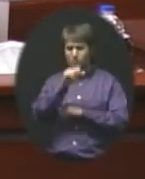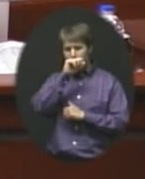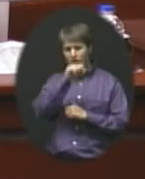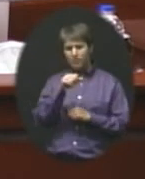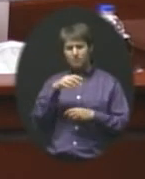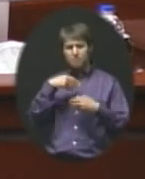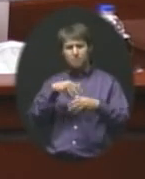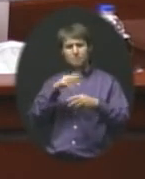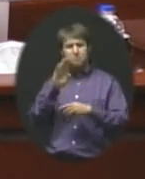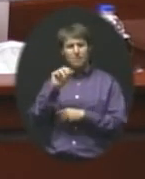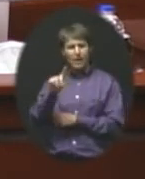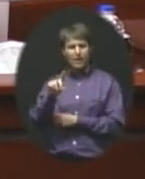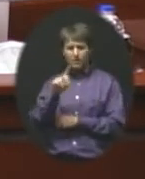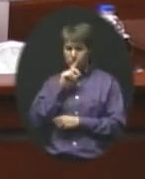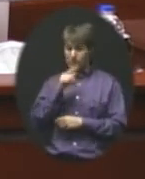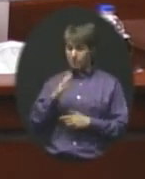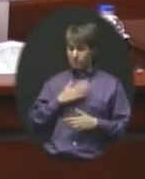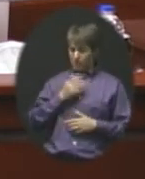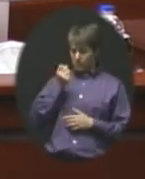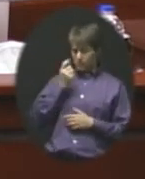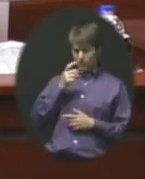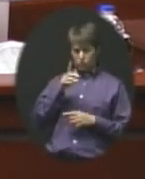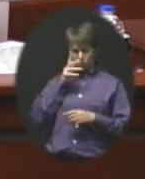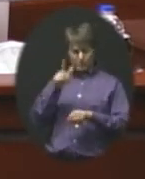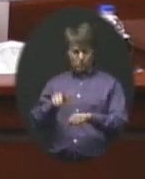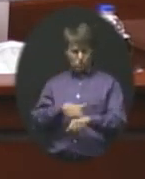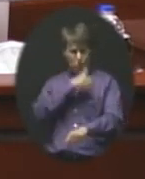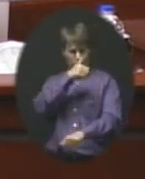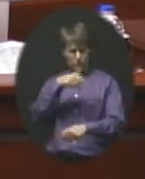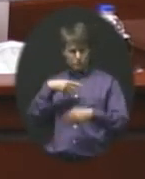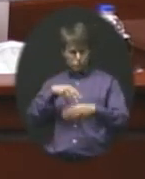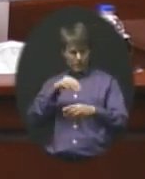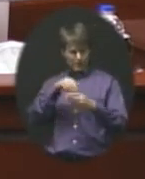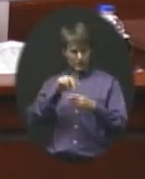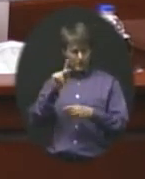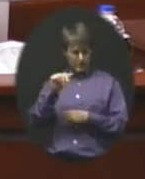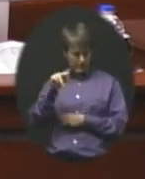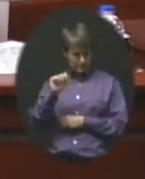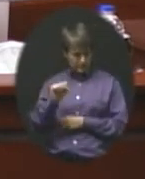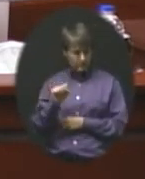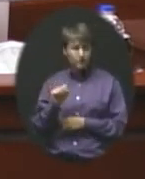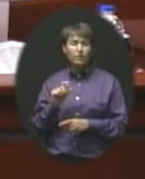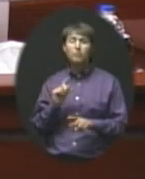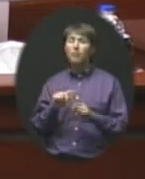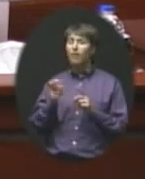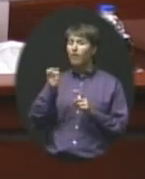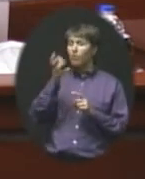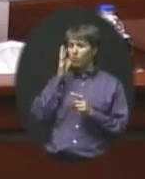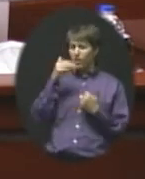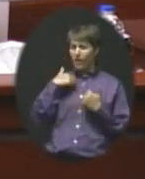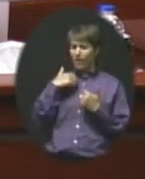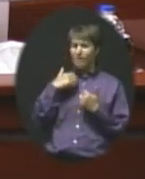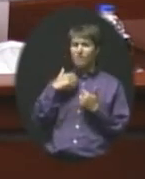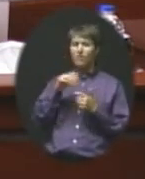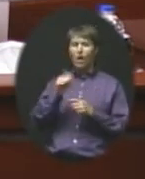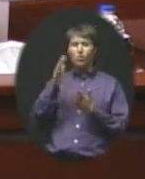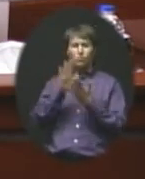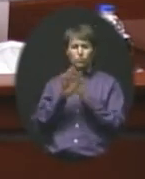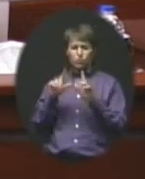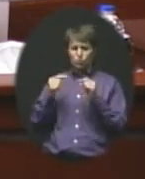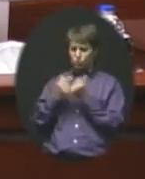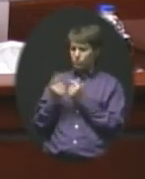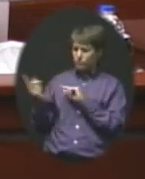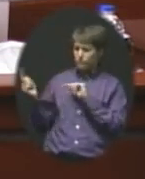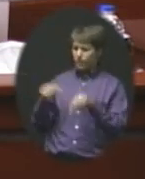bands, and I am of the understanding it's the longest parade in Kansas, but we'll have the foundation and other school groups as well